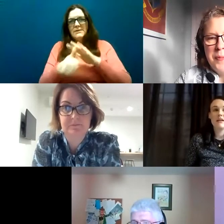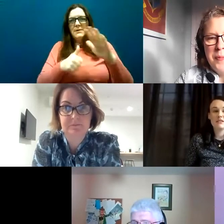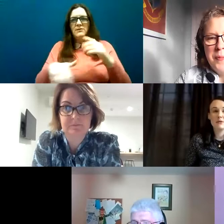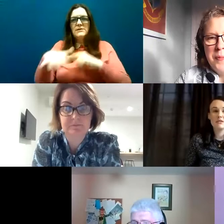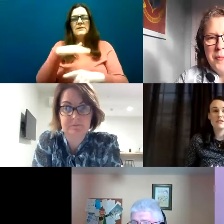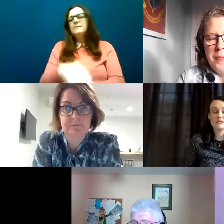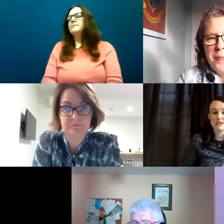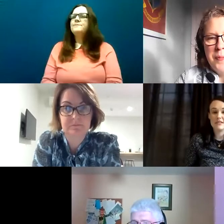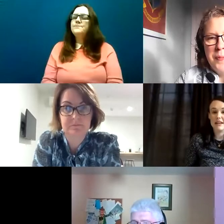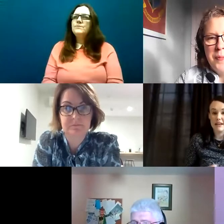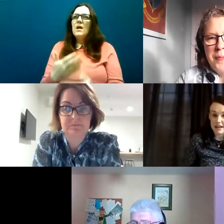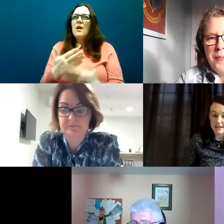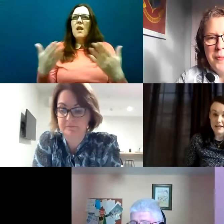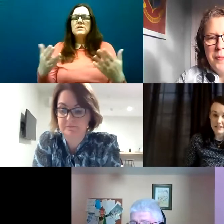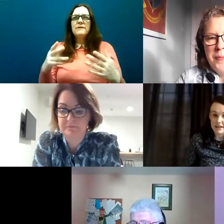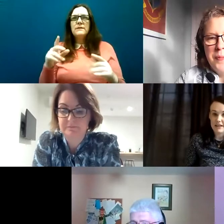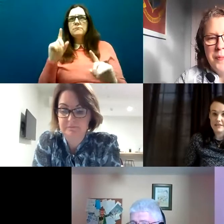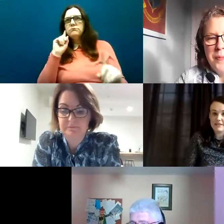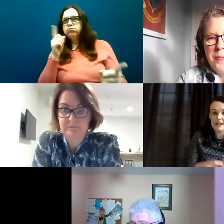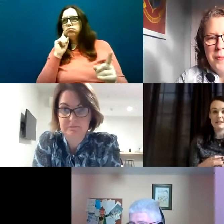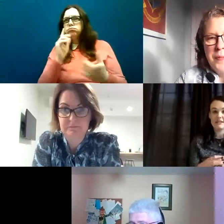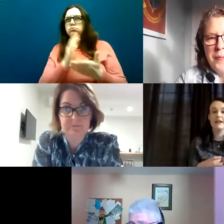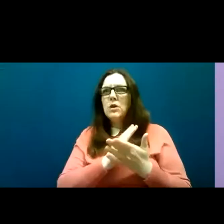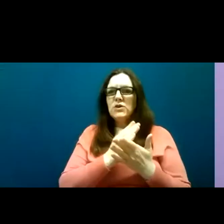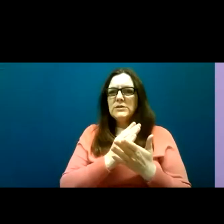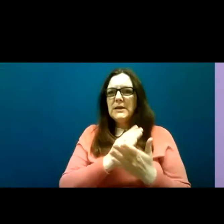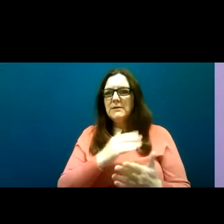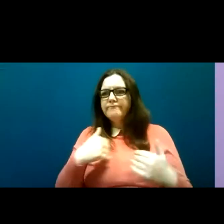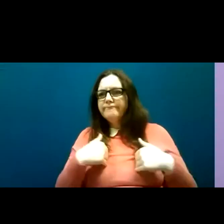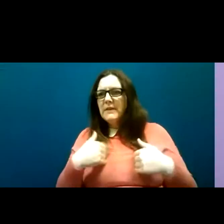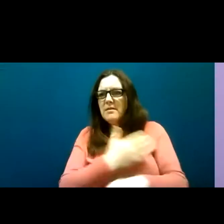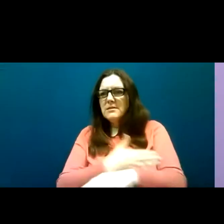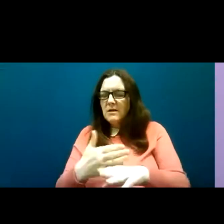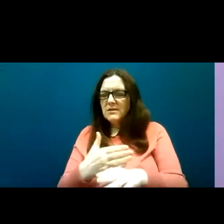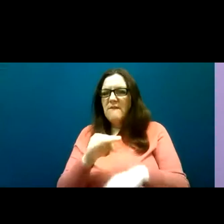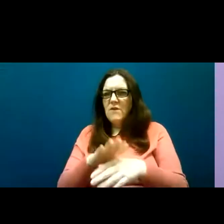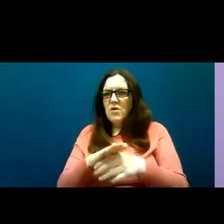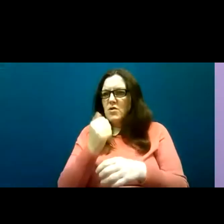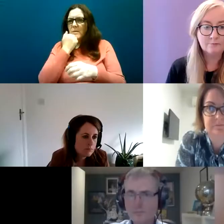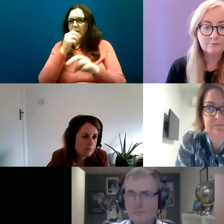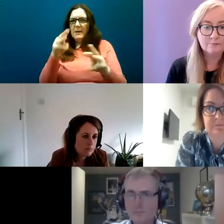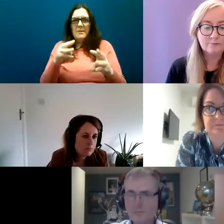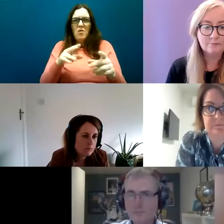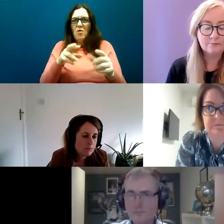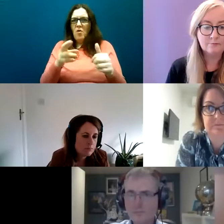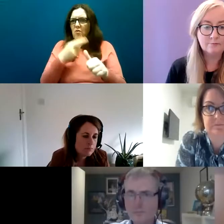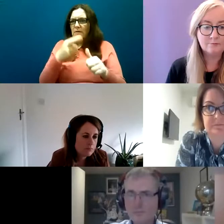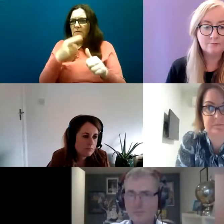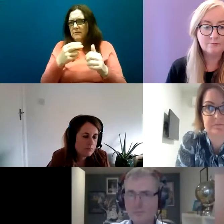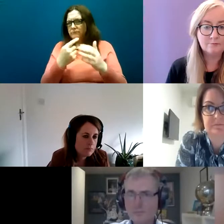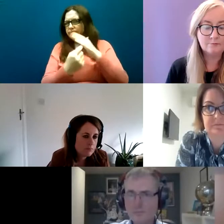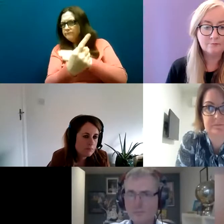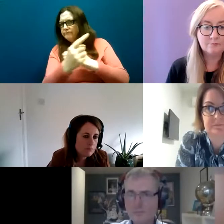I suppose uncertainty and anxiety at the start and for a population that were already quite isolated and